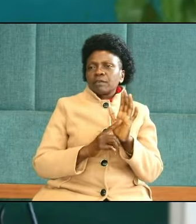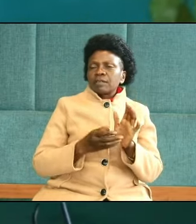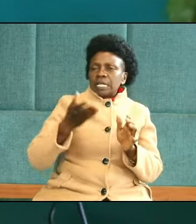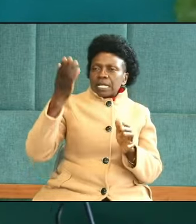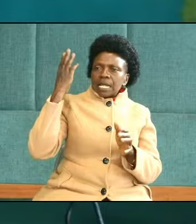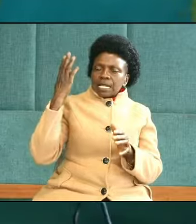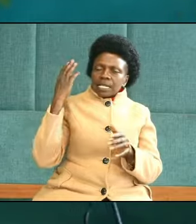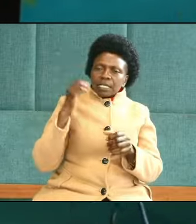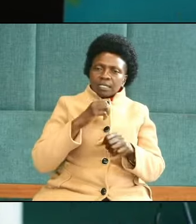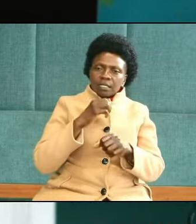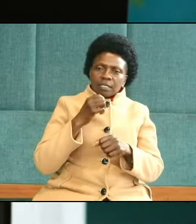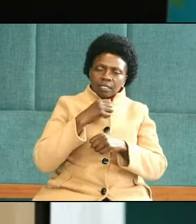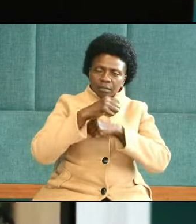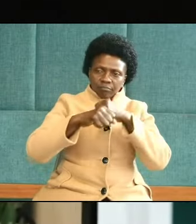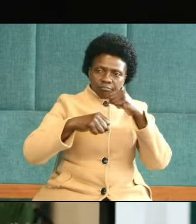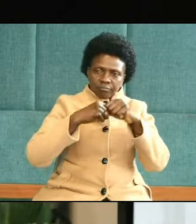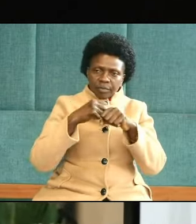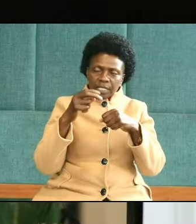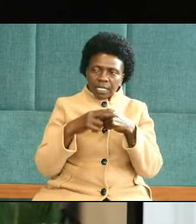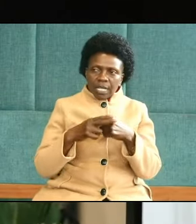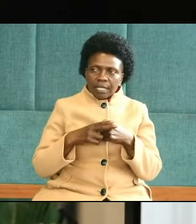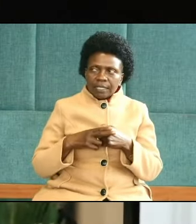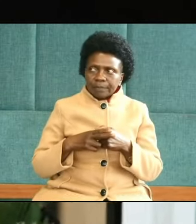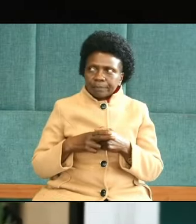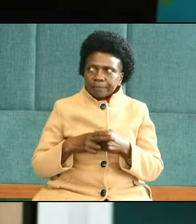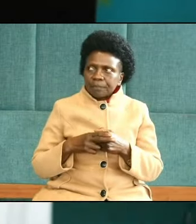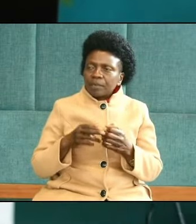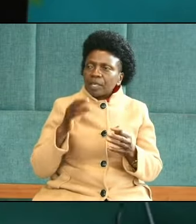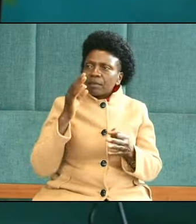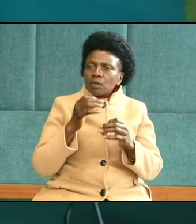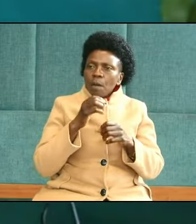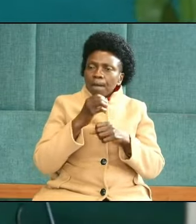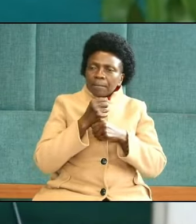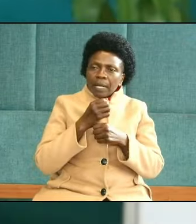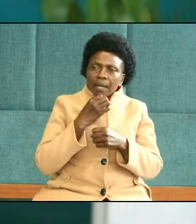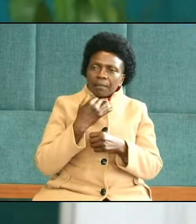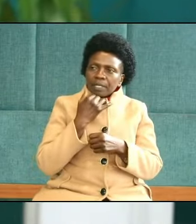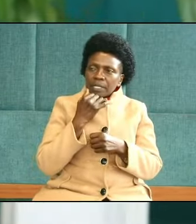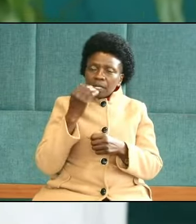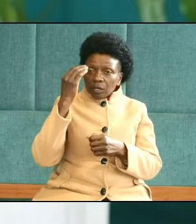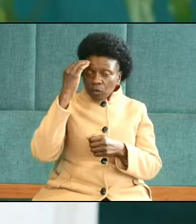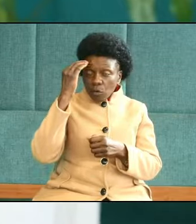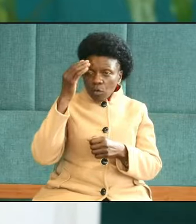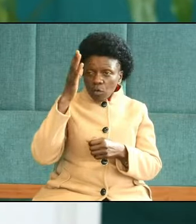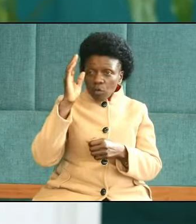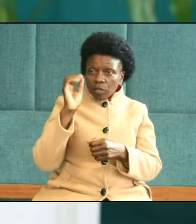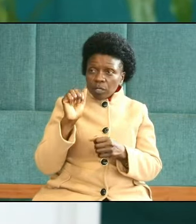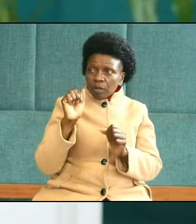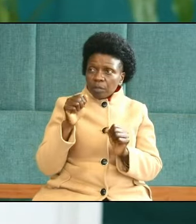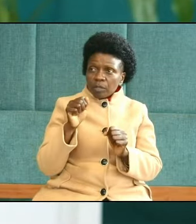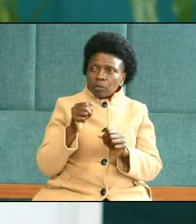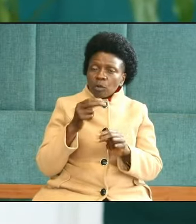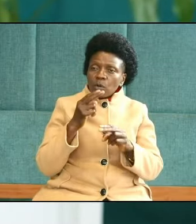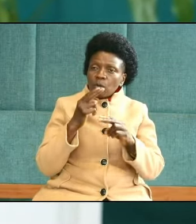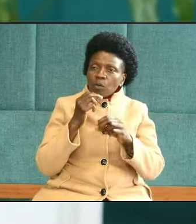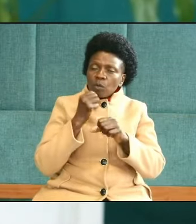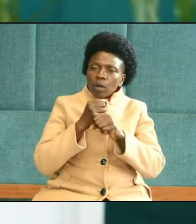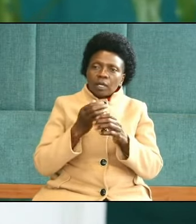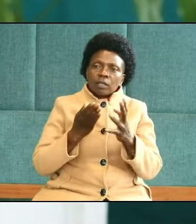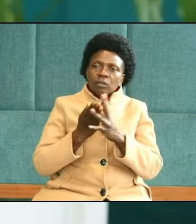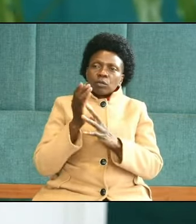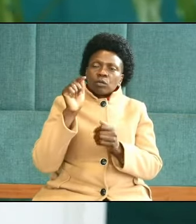thank God that's the way He deals with all of us. So if you make a mistake, know God can still work through you.